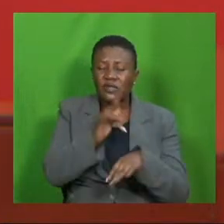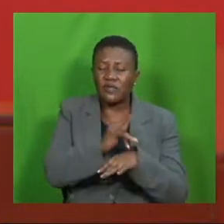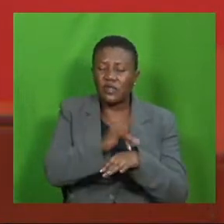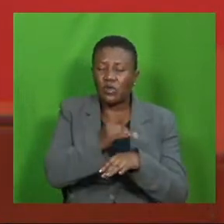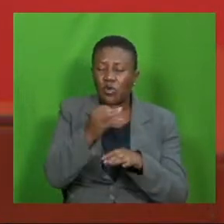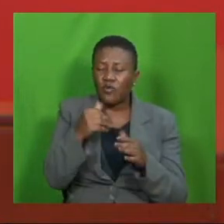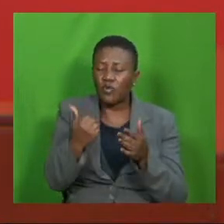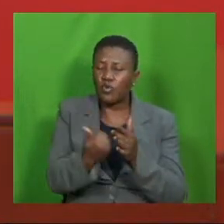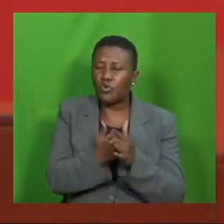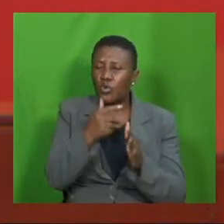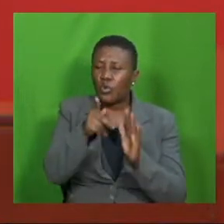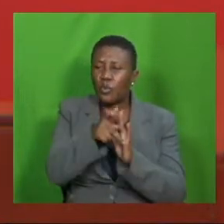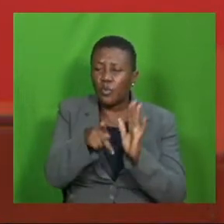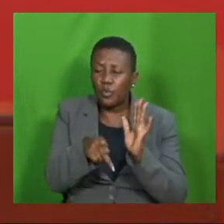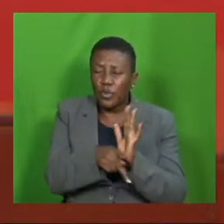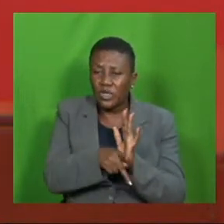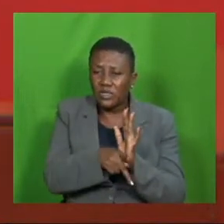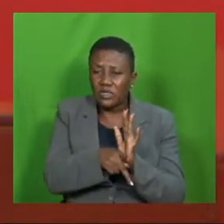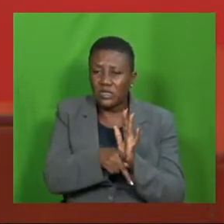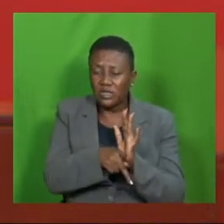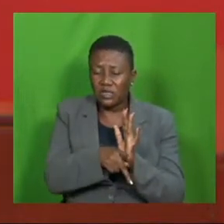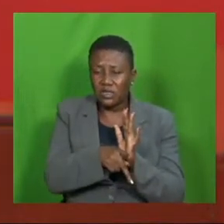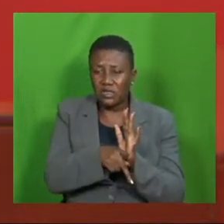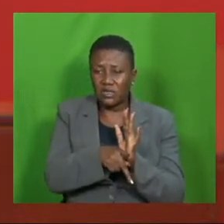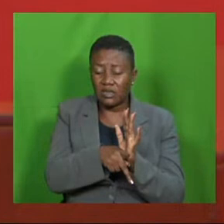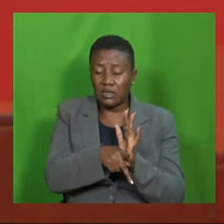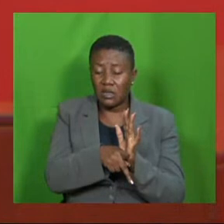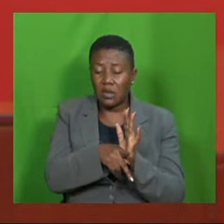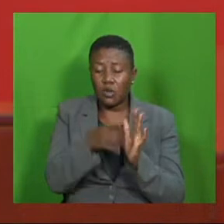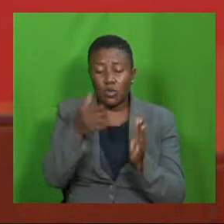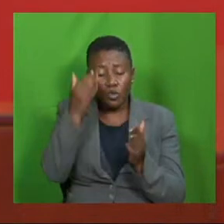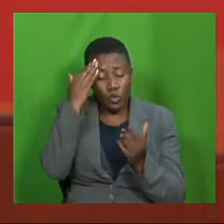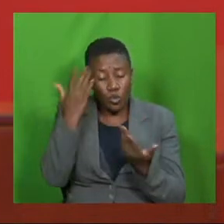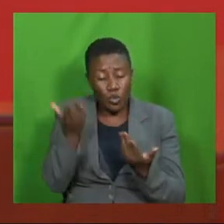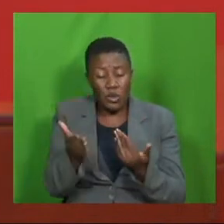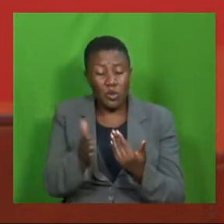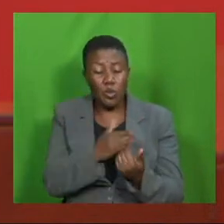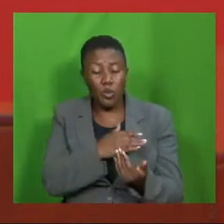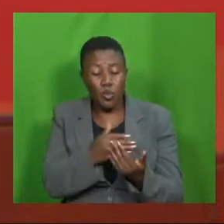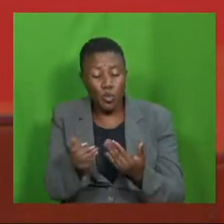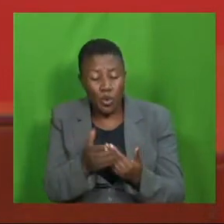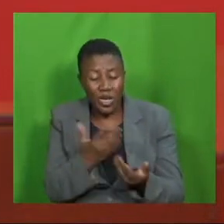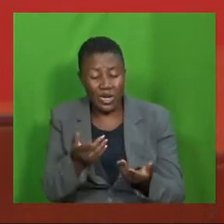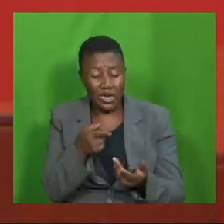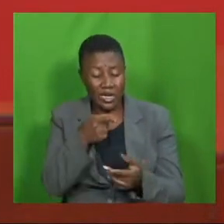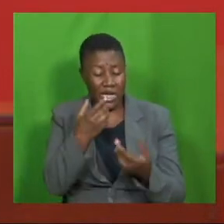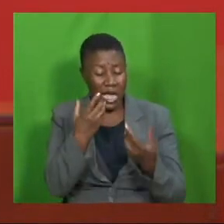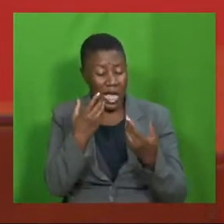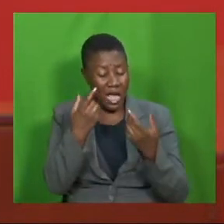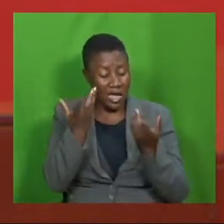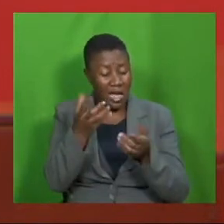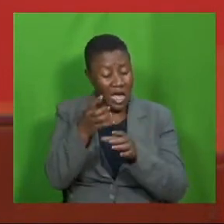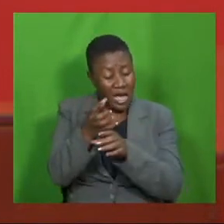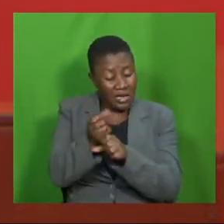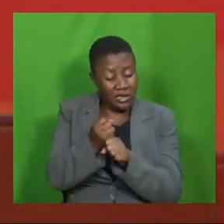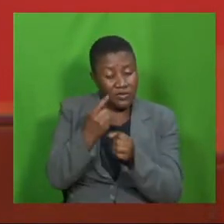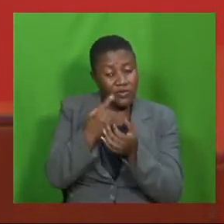operations of the fisheries, whether they are actually achieving the goal. Thank